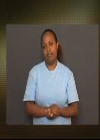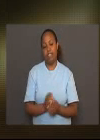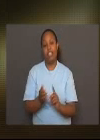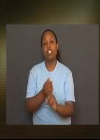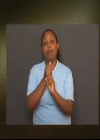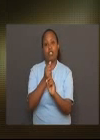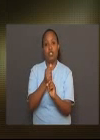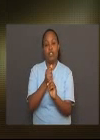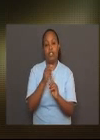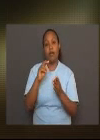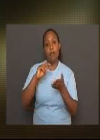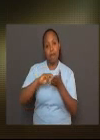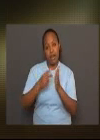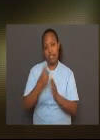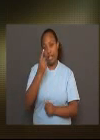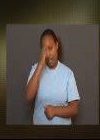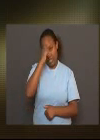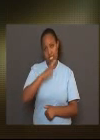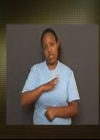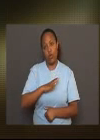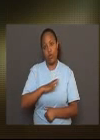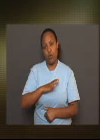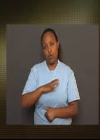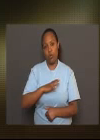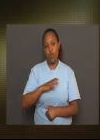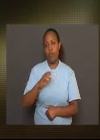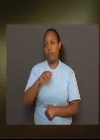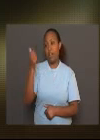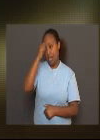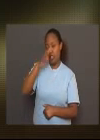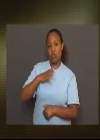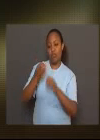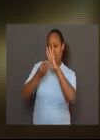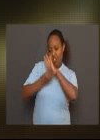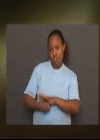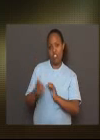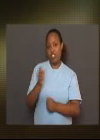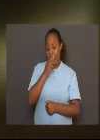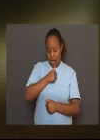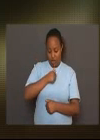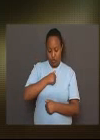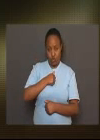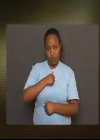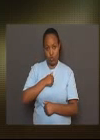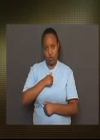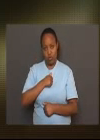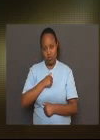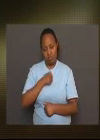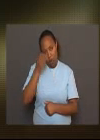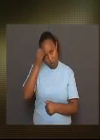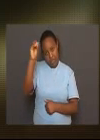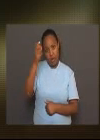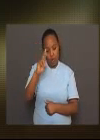Objectivity means that a person is not influenced by personal feelings or